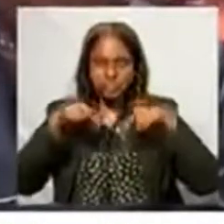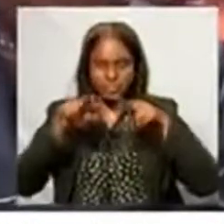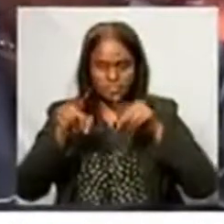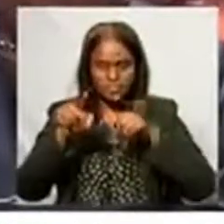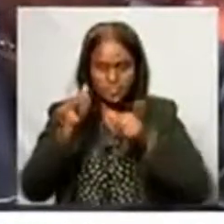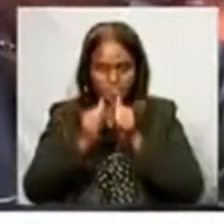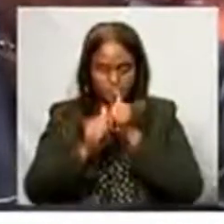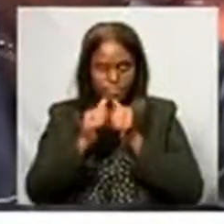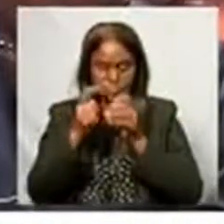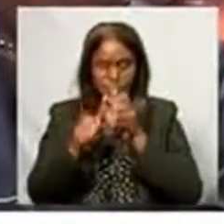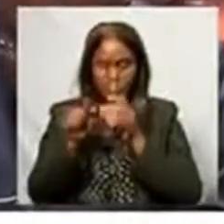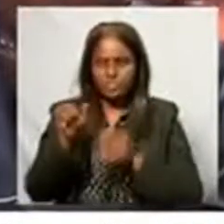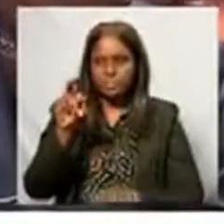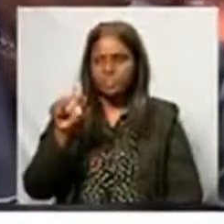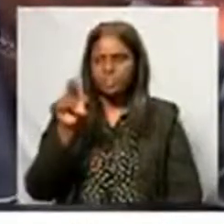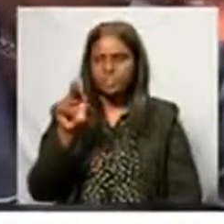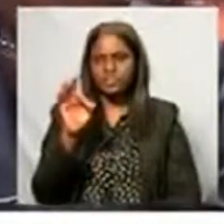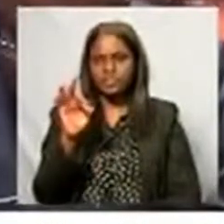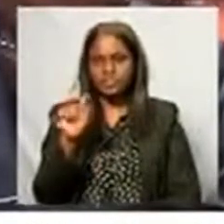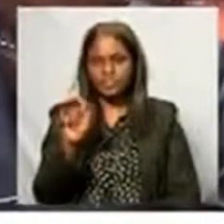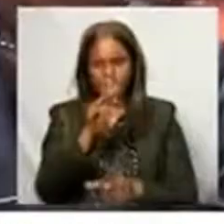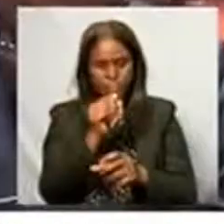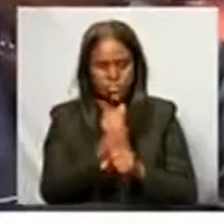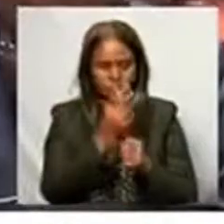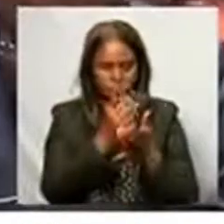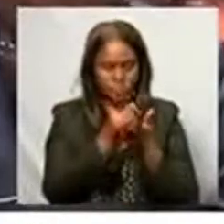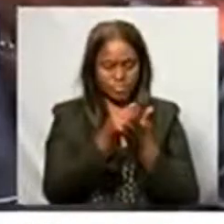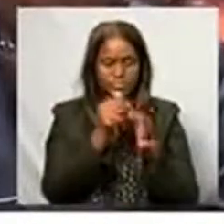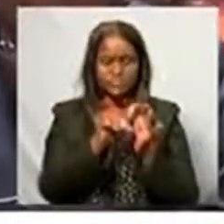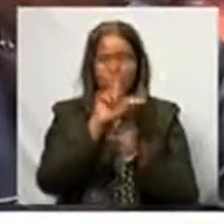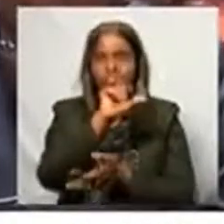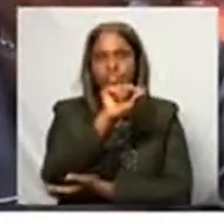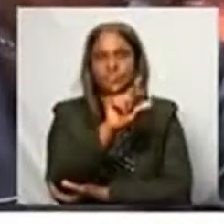of which NRFA received these funds in 2023,